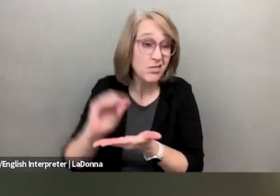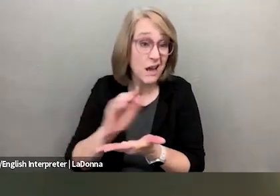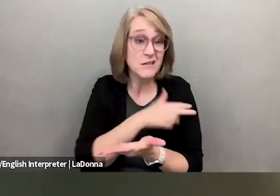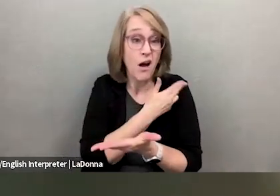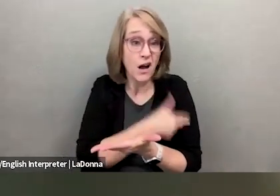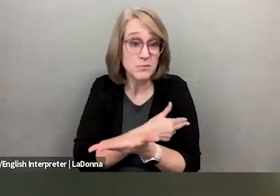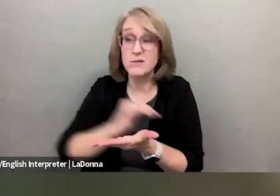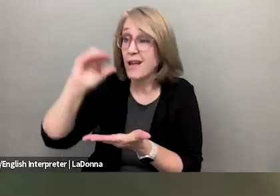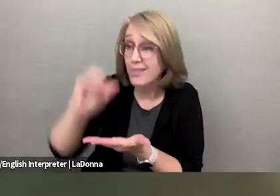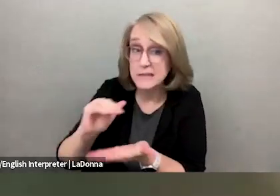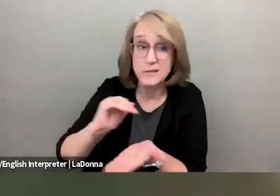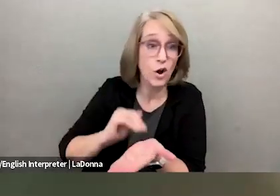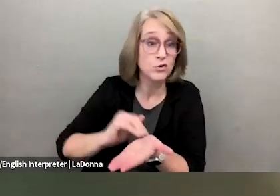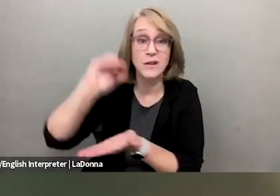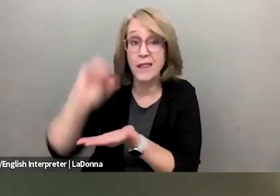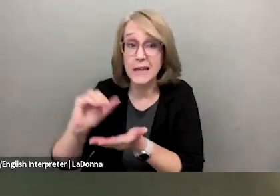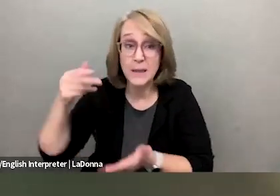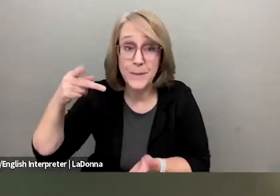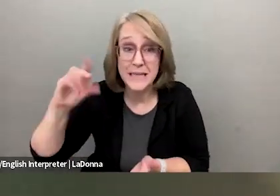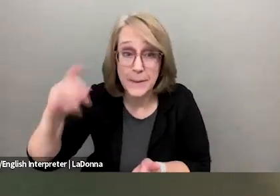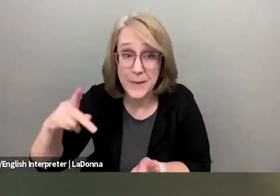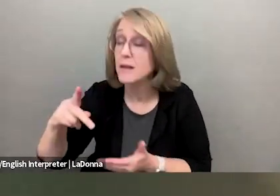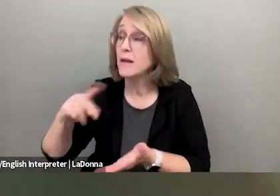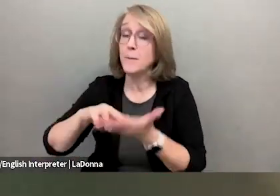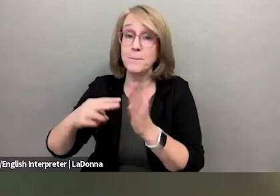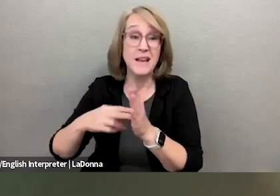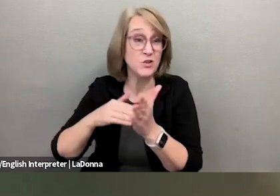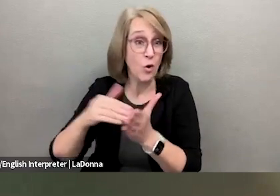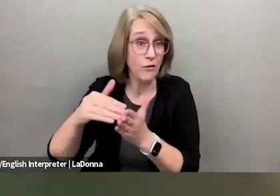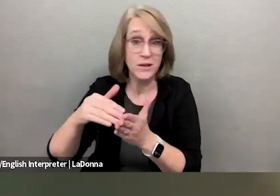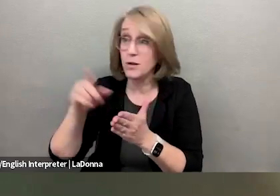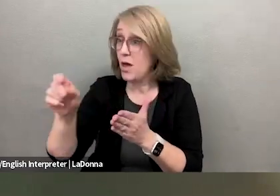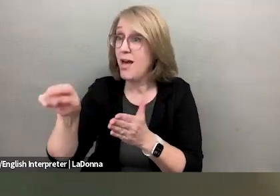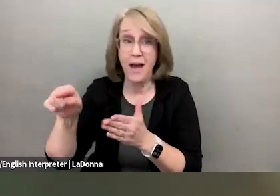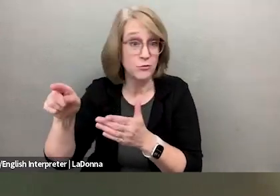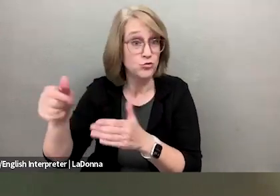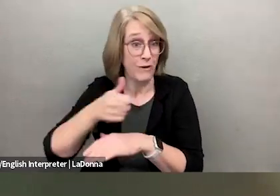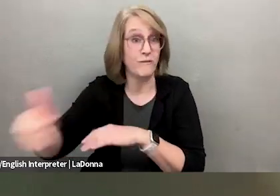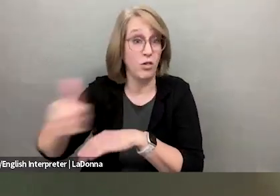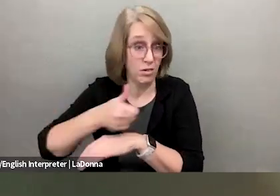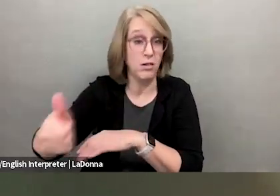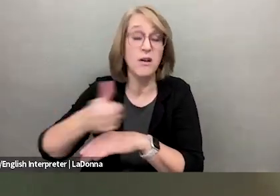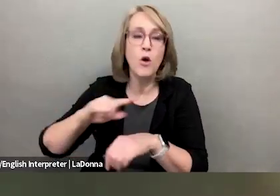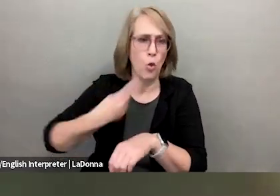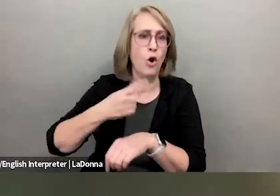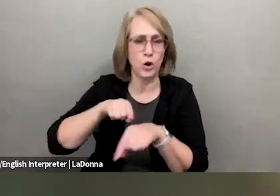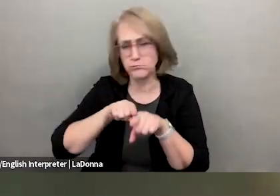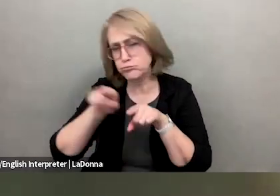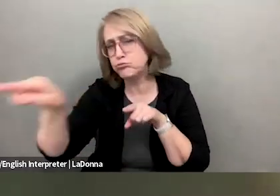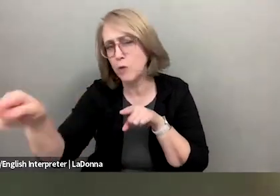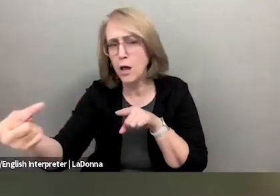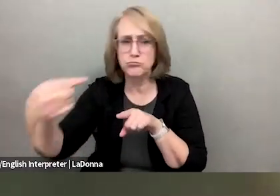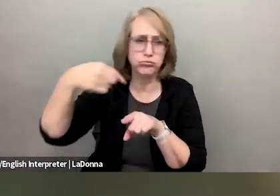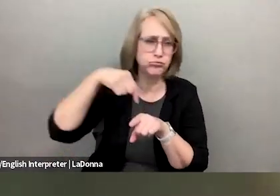primary physicians. Oftentimes people have to travel quite a bit to go from one area to the next. And I think that will